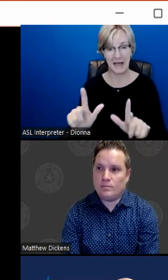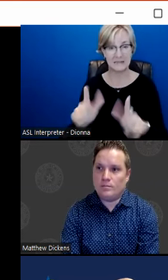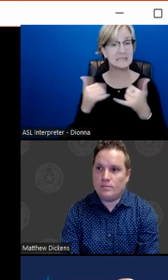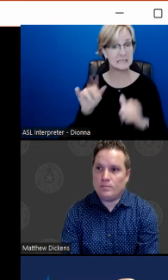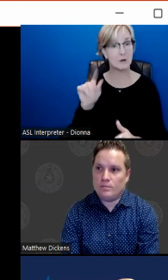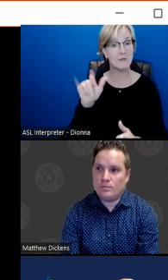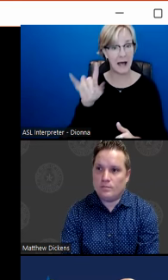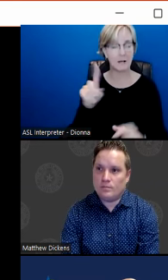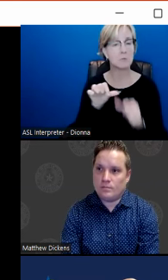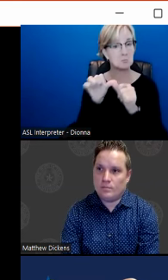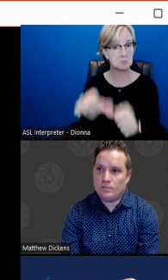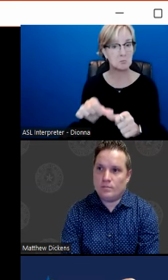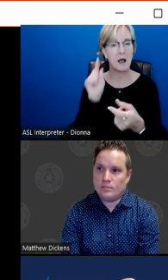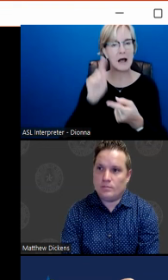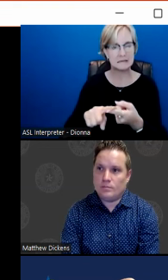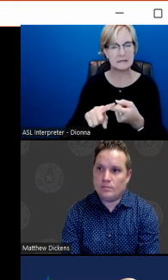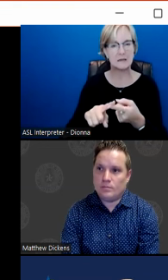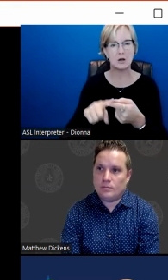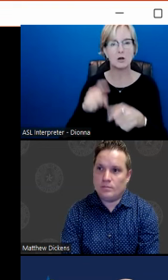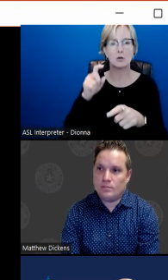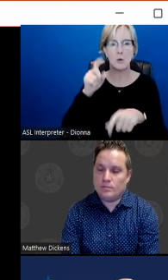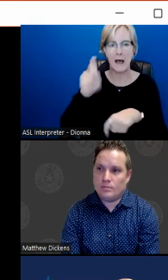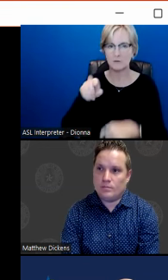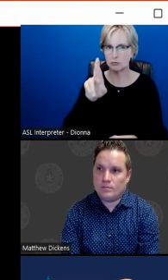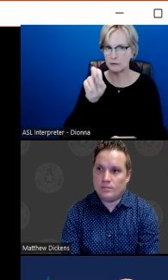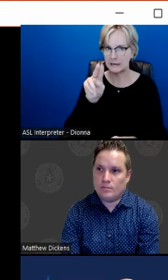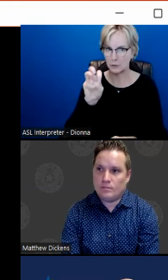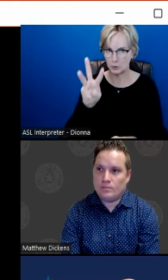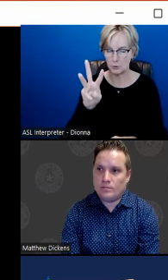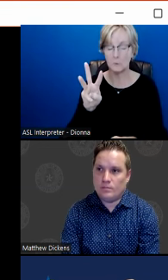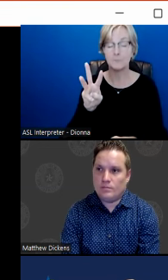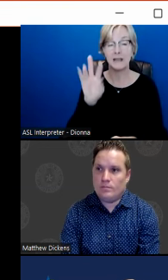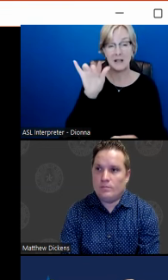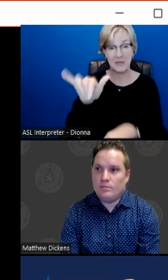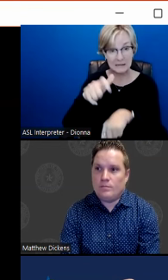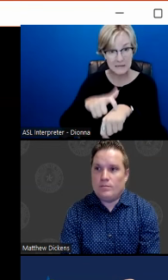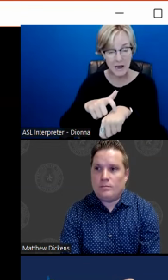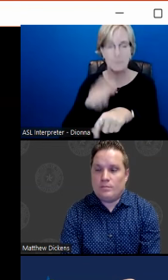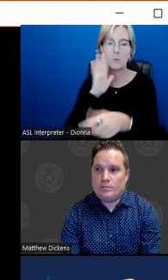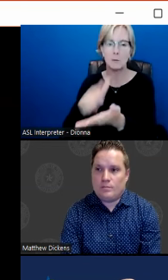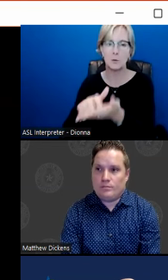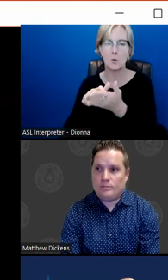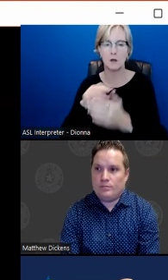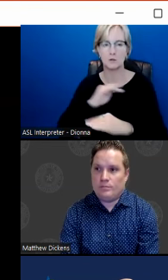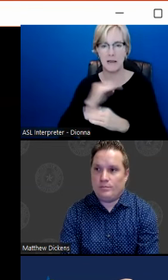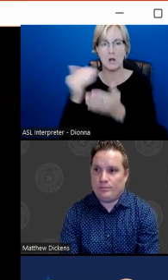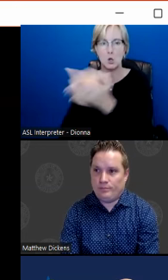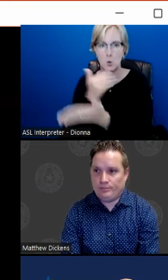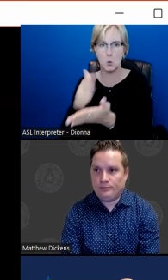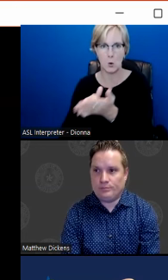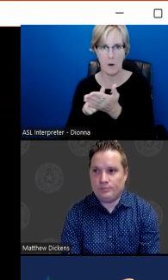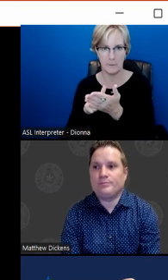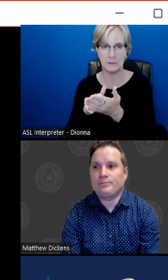will remain valid until time of renewal. At time of renewal, you will be required to meet those new requirements